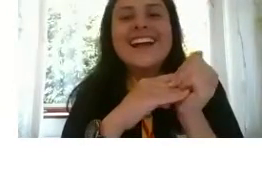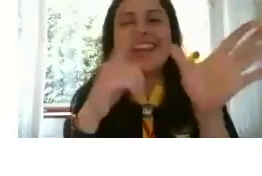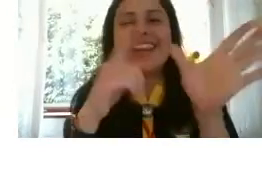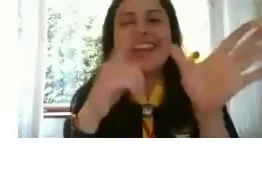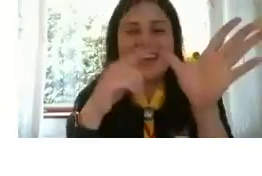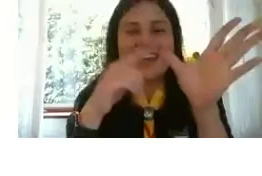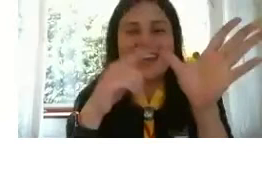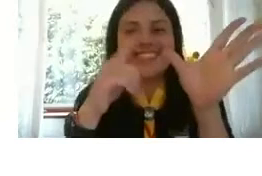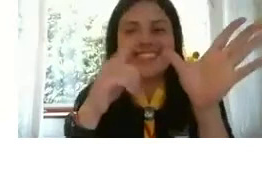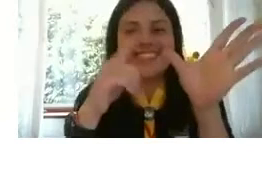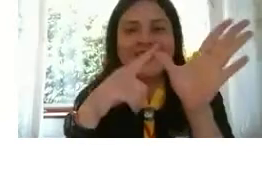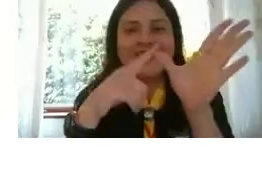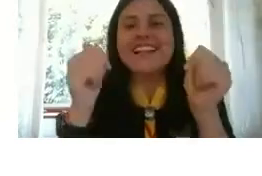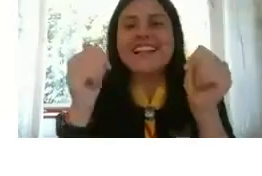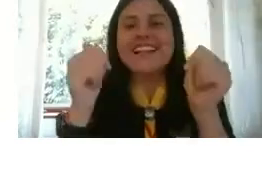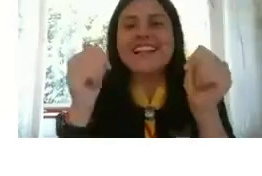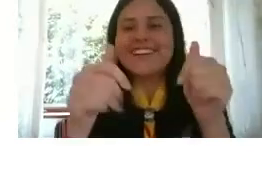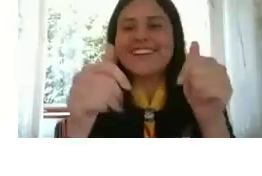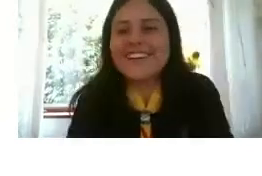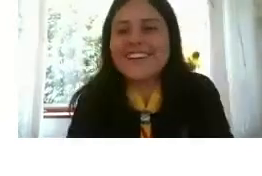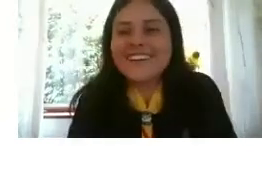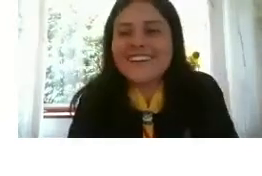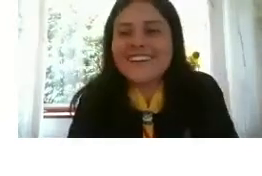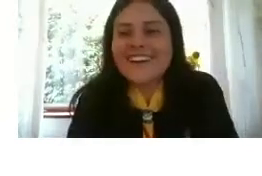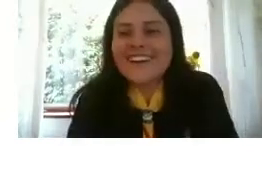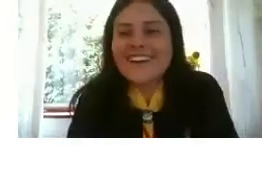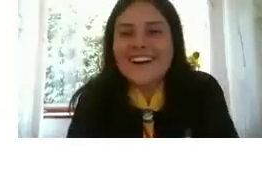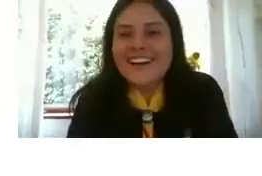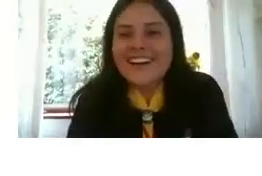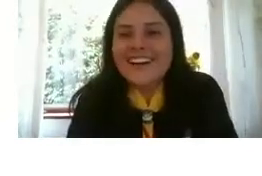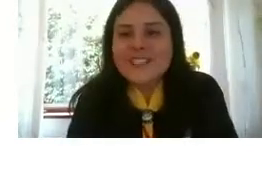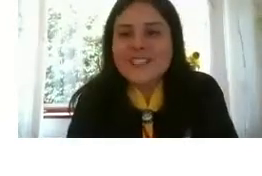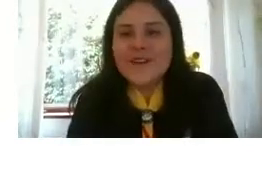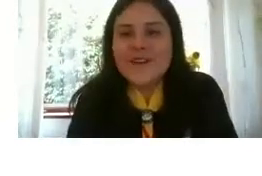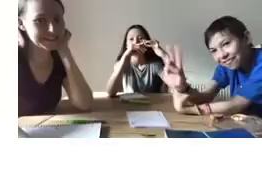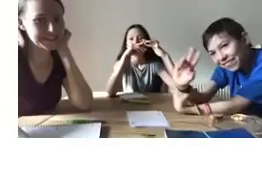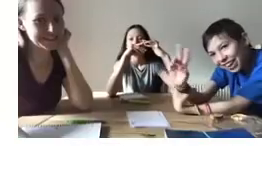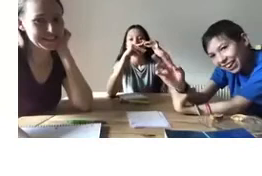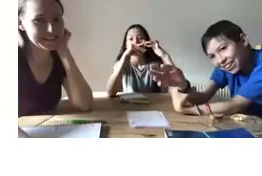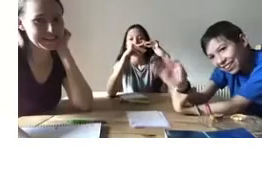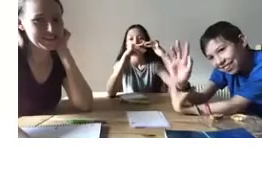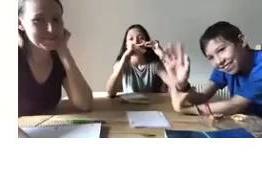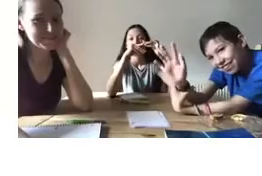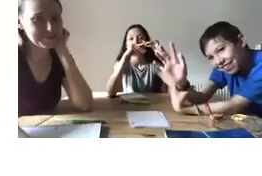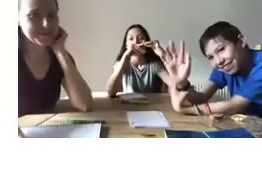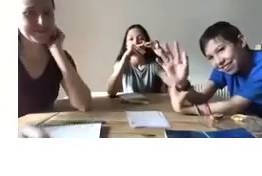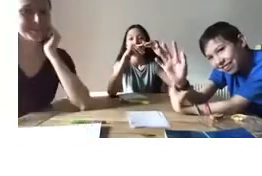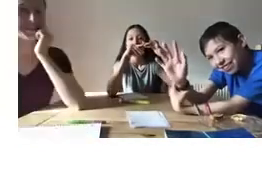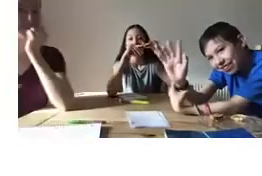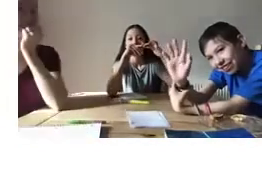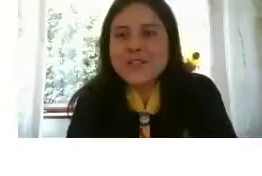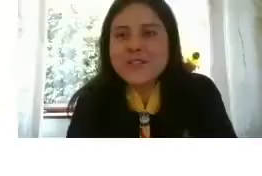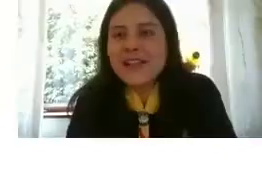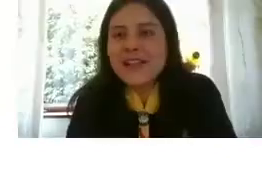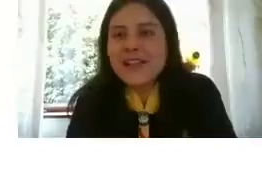A. Excellent. Well done. Thank you. All right. So. One last volunteer